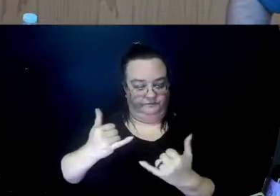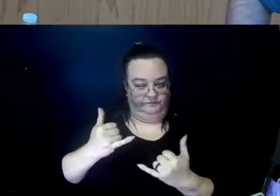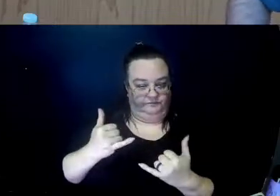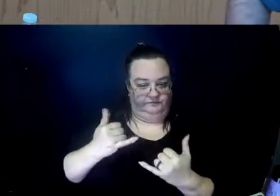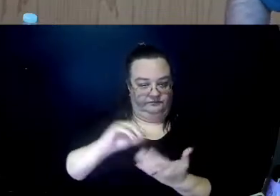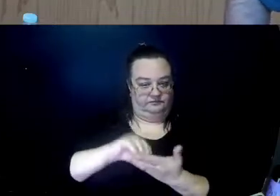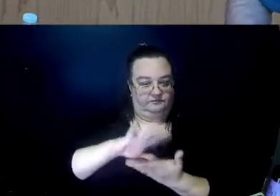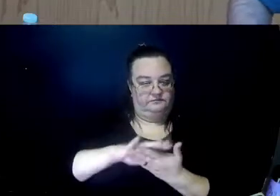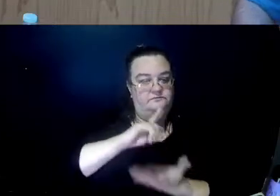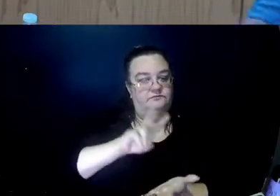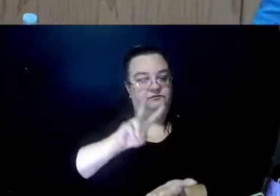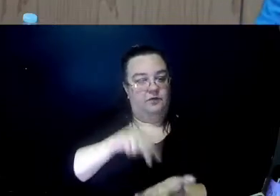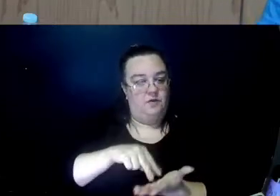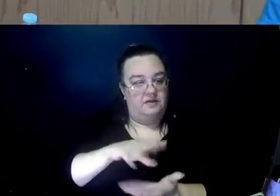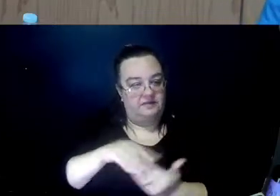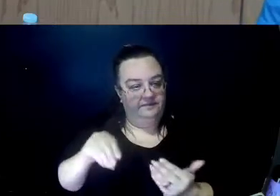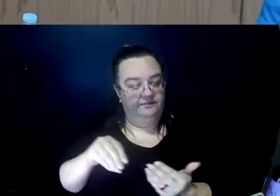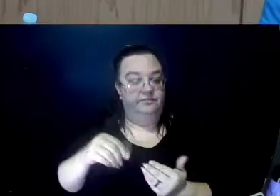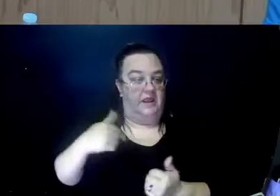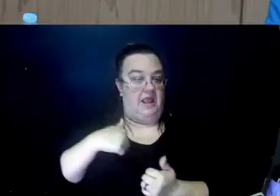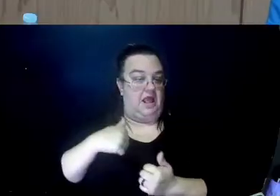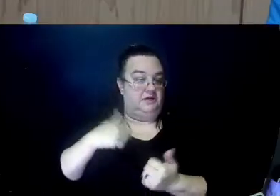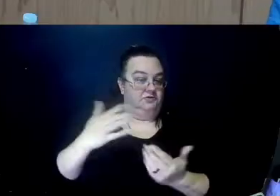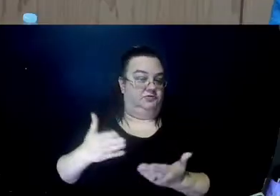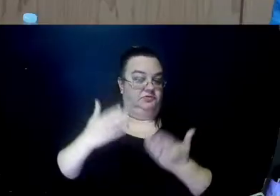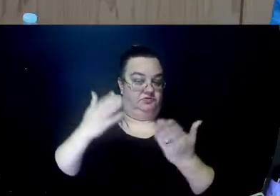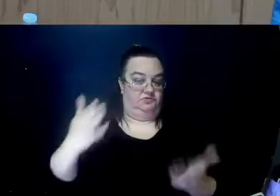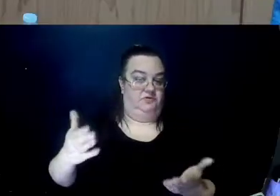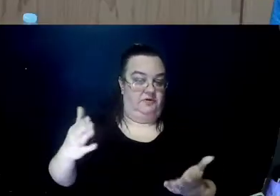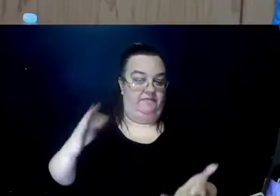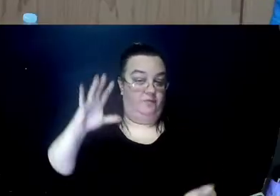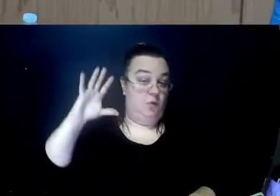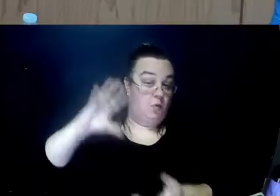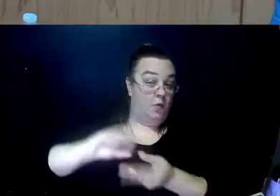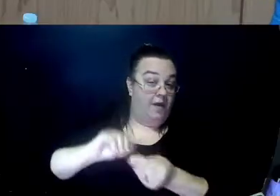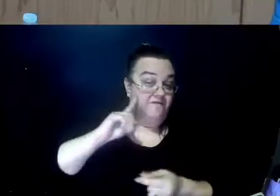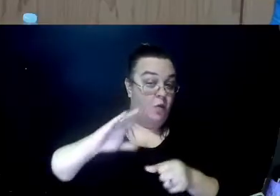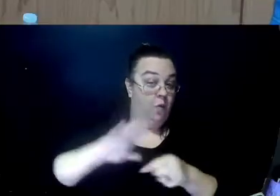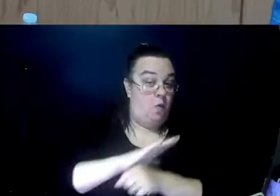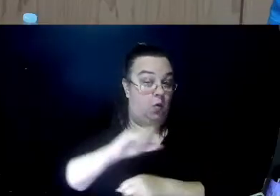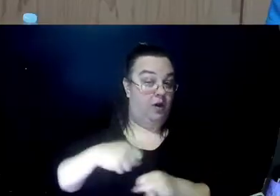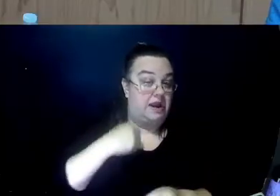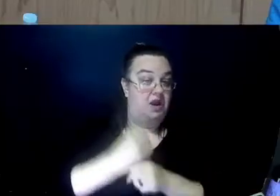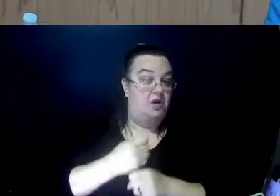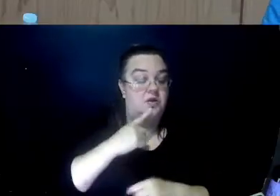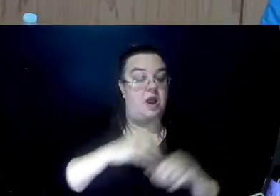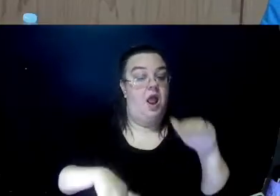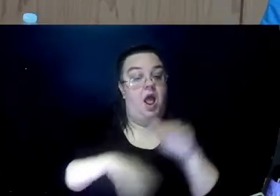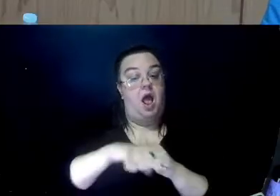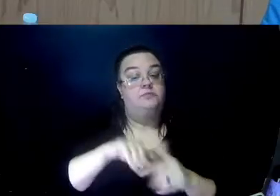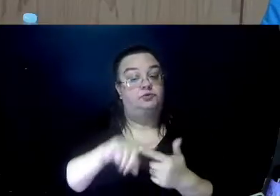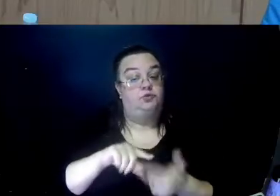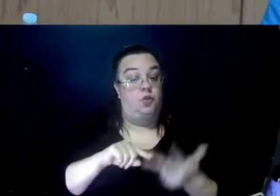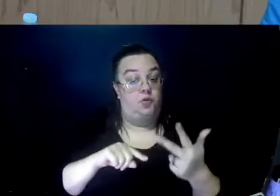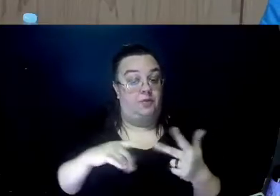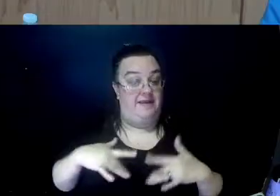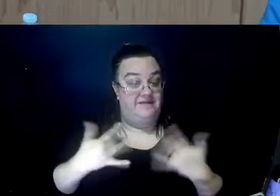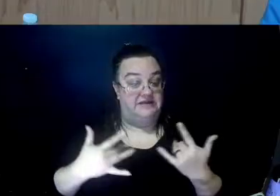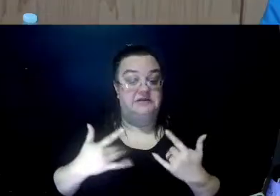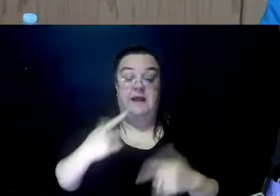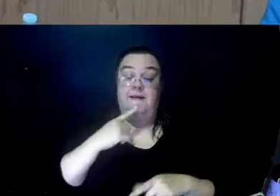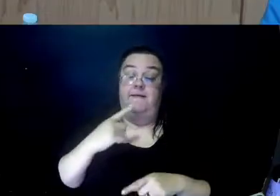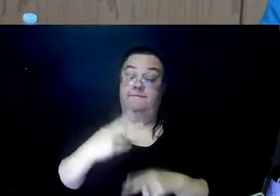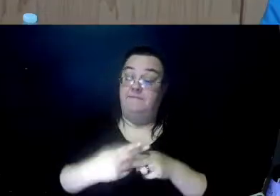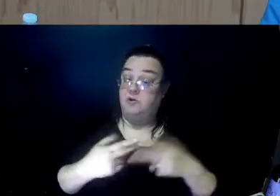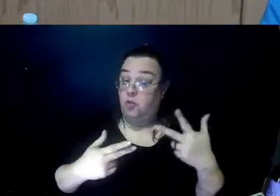$2,000 aggregate. I suggest the aggregate for the entire year for up to 3 events. Mentioning 3 events because